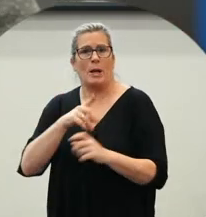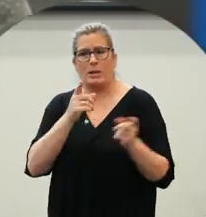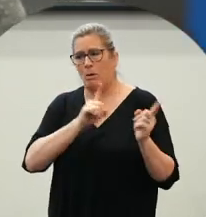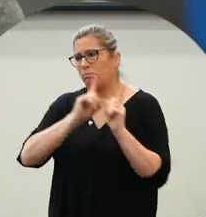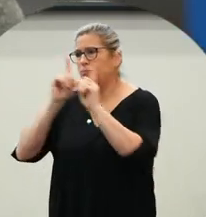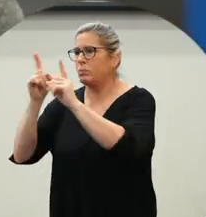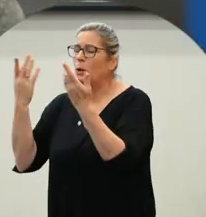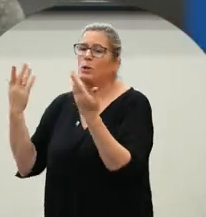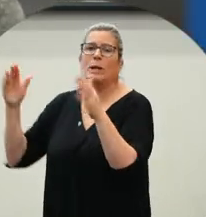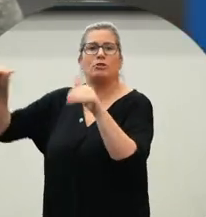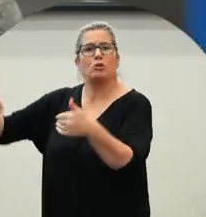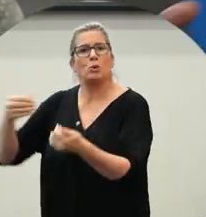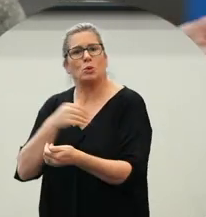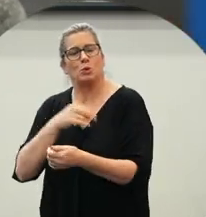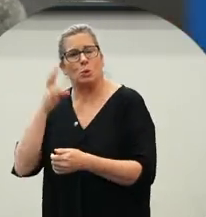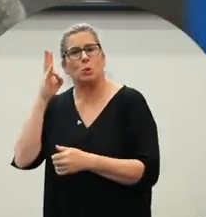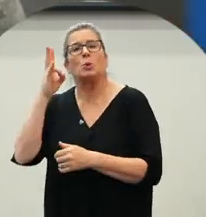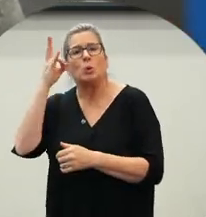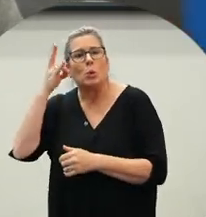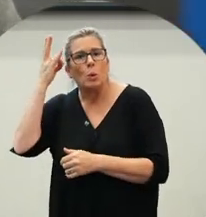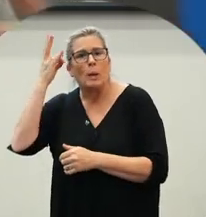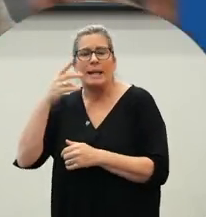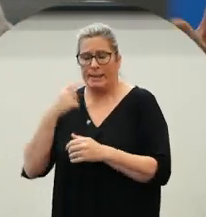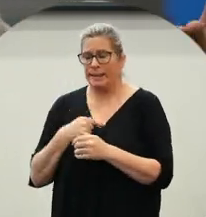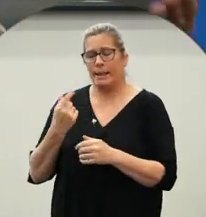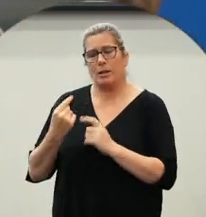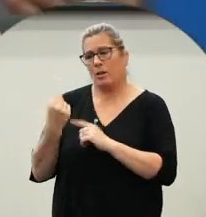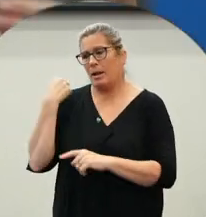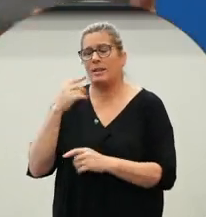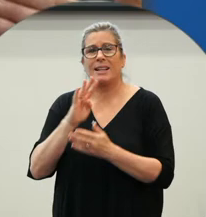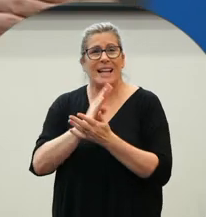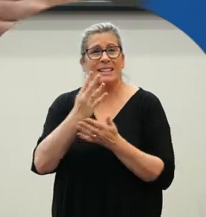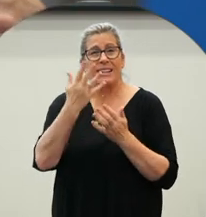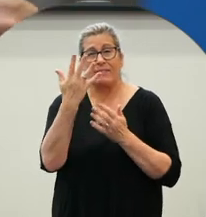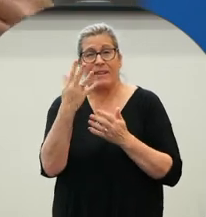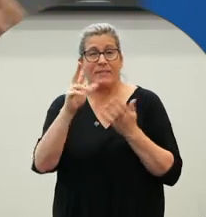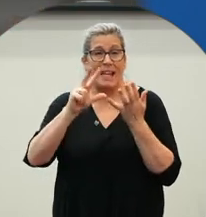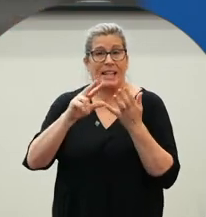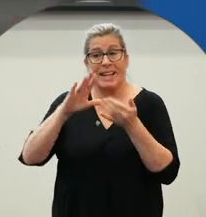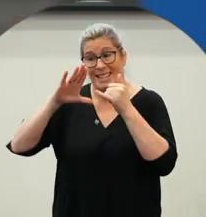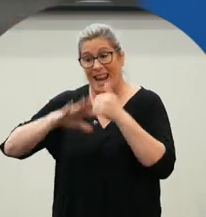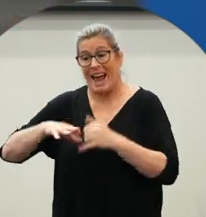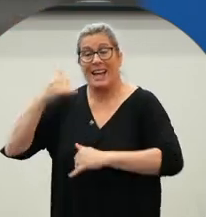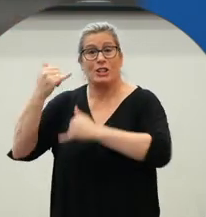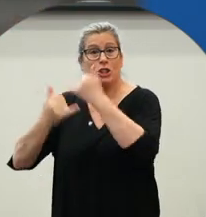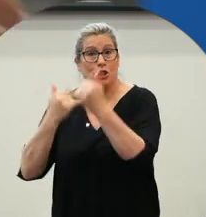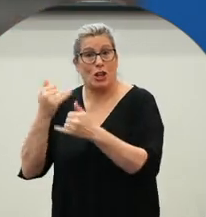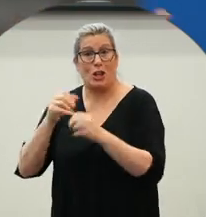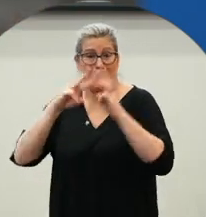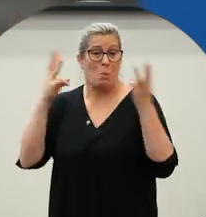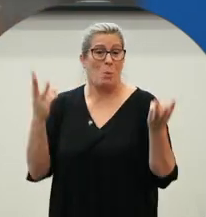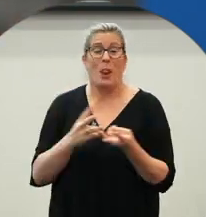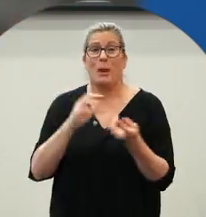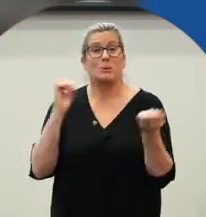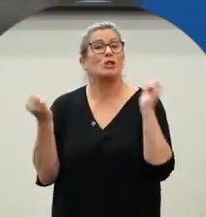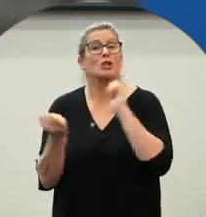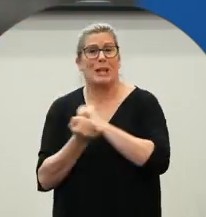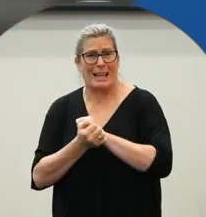as upper-class women were in those days. But 1958 was the last year of presenting. The world was changing, and it was seen